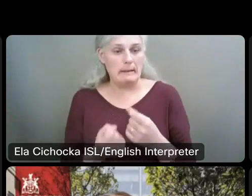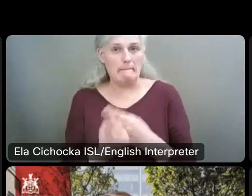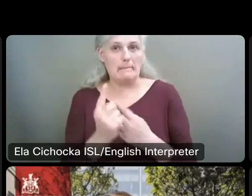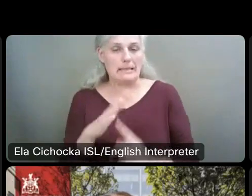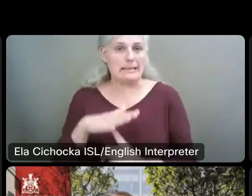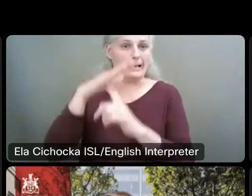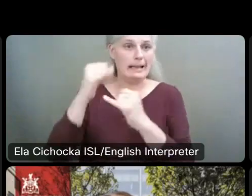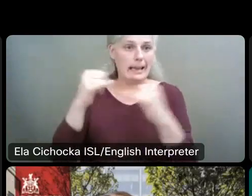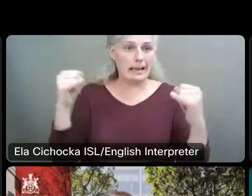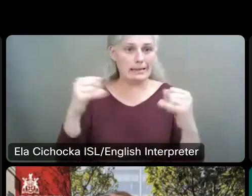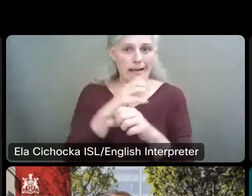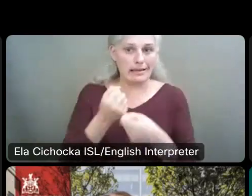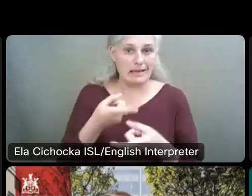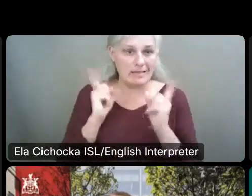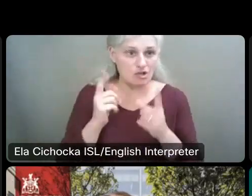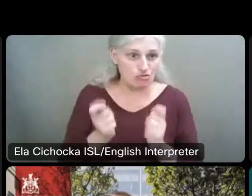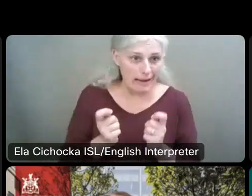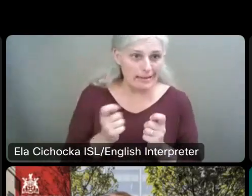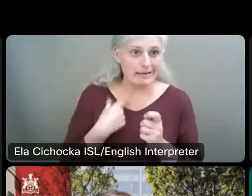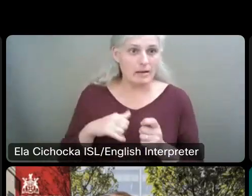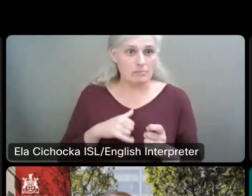before. I haven't had the training,